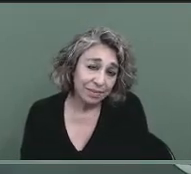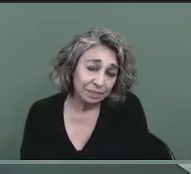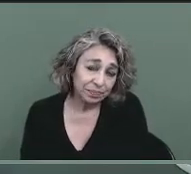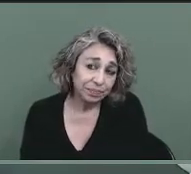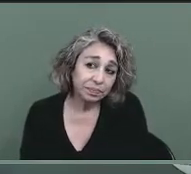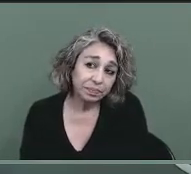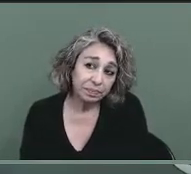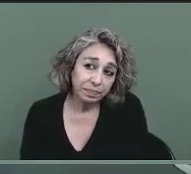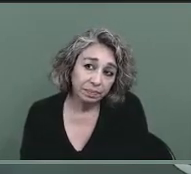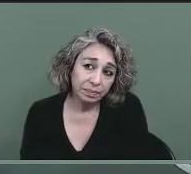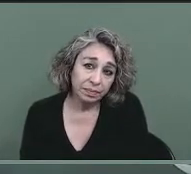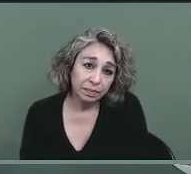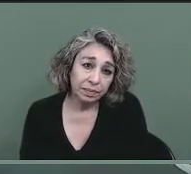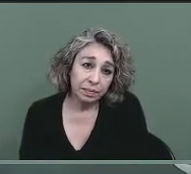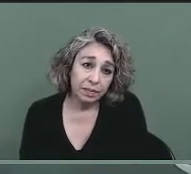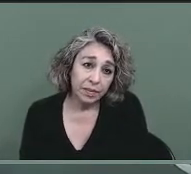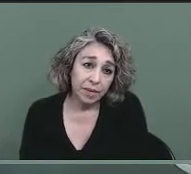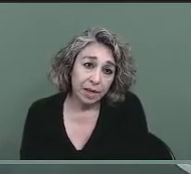I